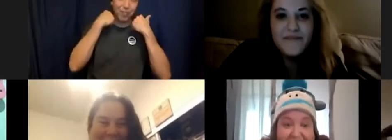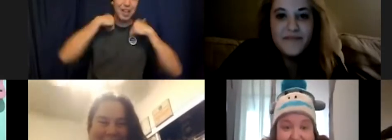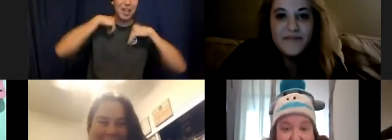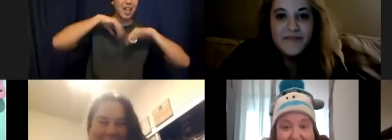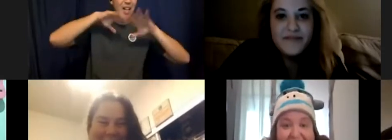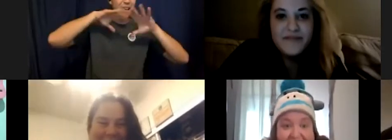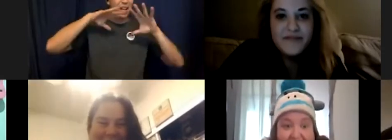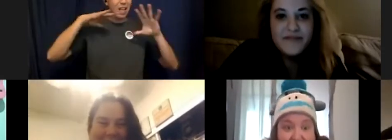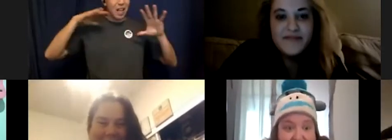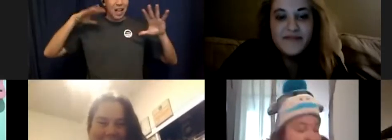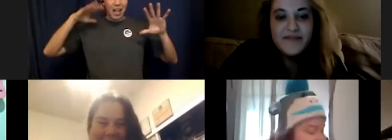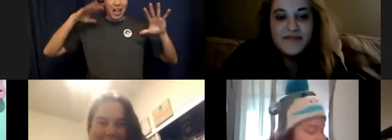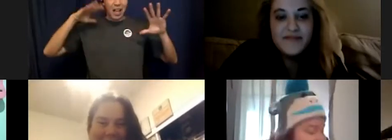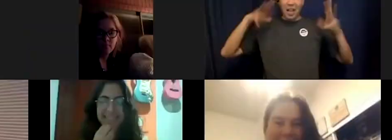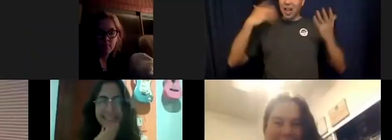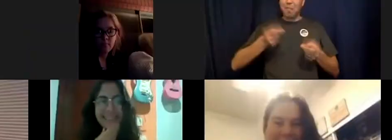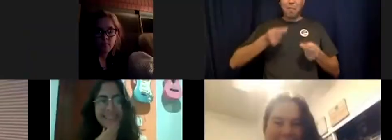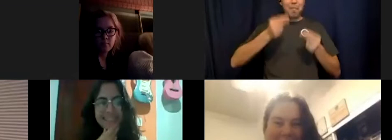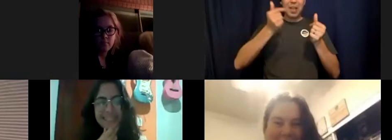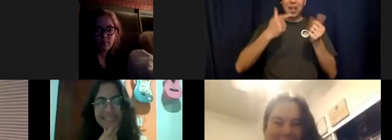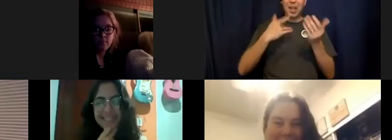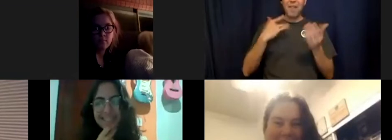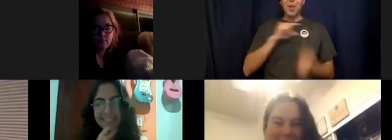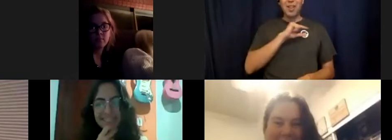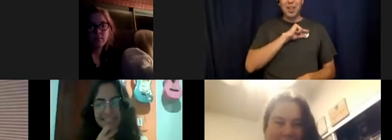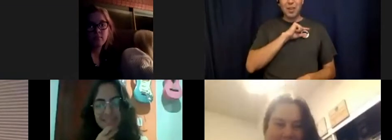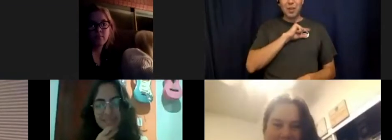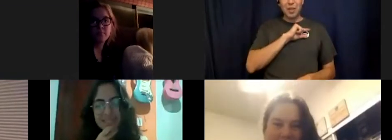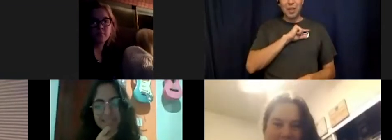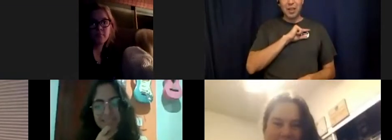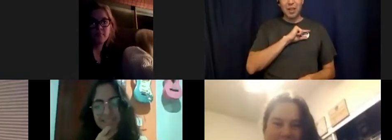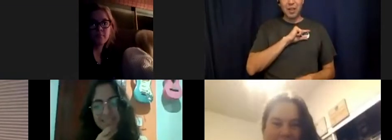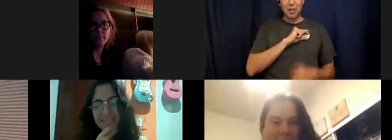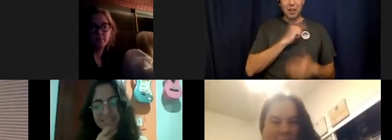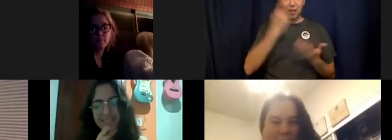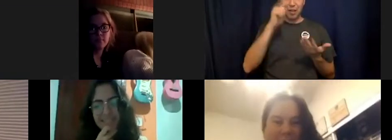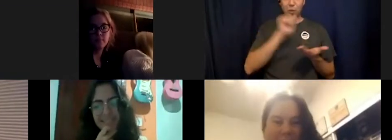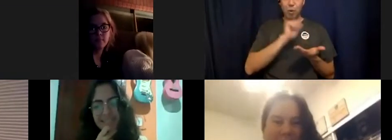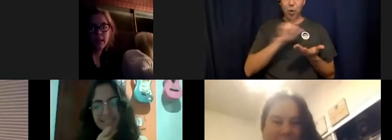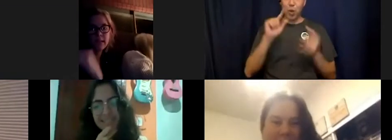Who are you making that sweater for? Myself. Oh, that's selfish.